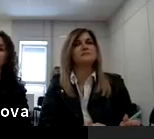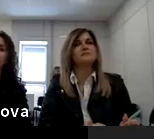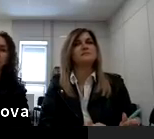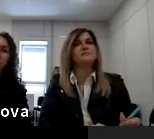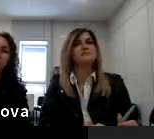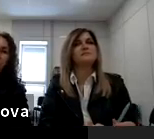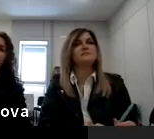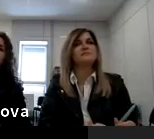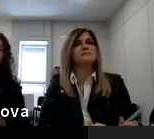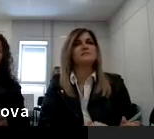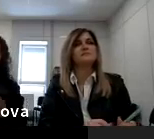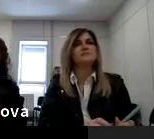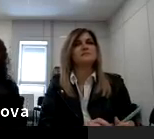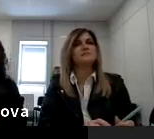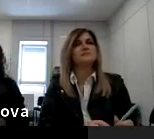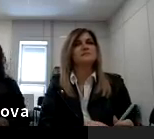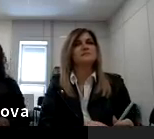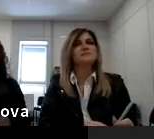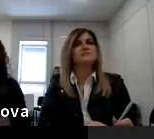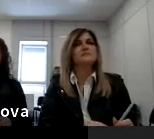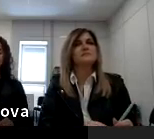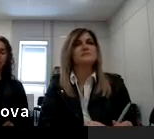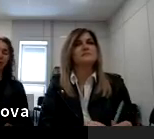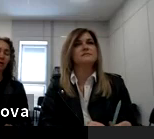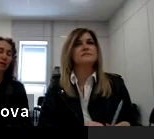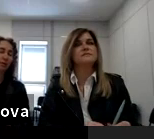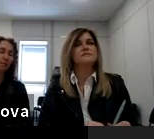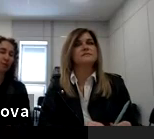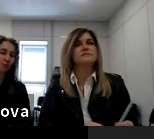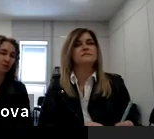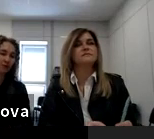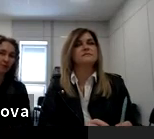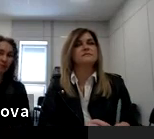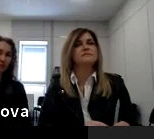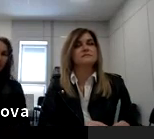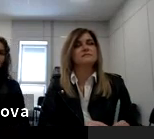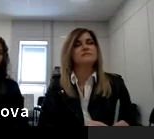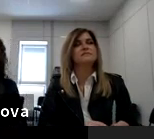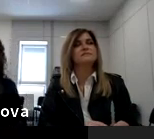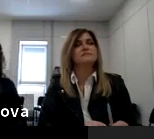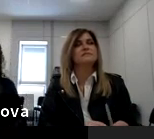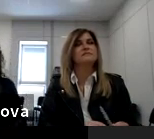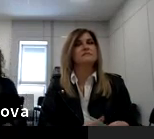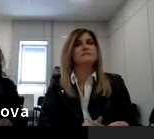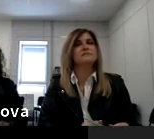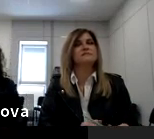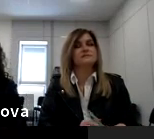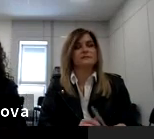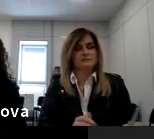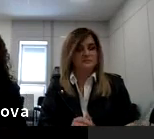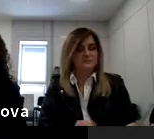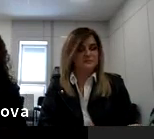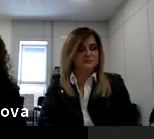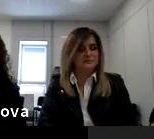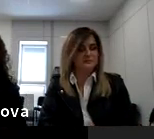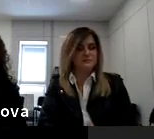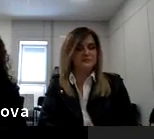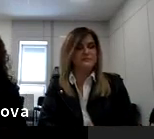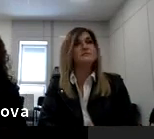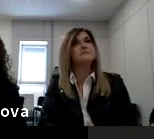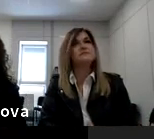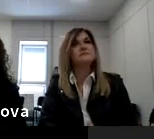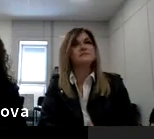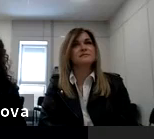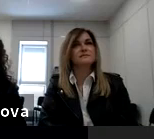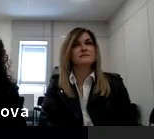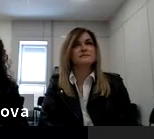can introduce to you INTITube. It's not a new luminaire, but it is really a